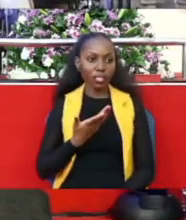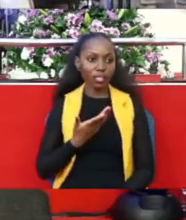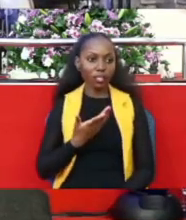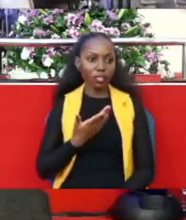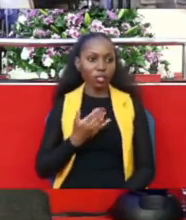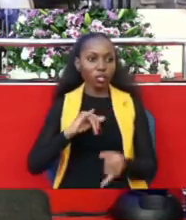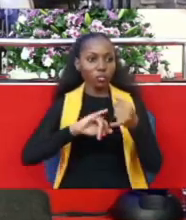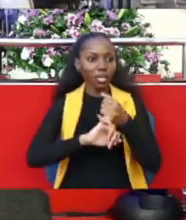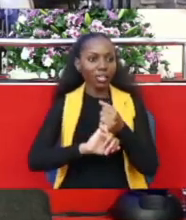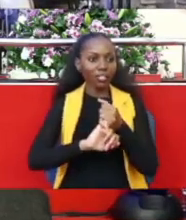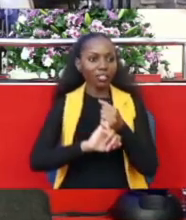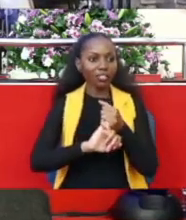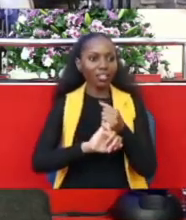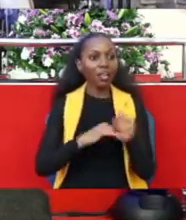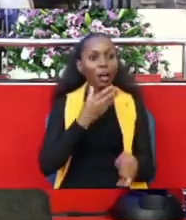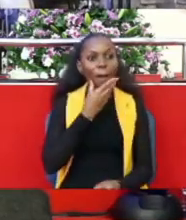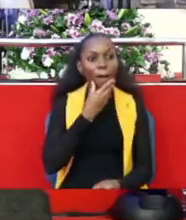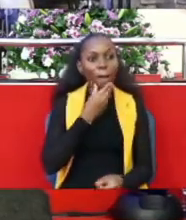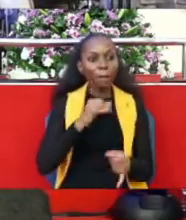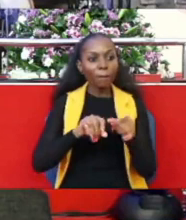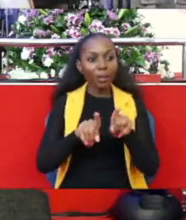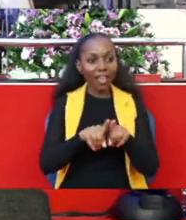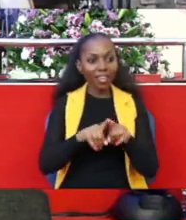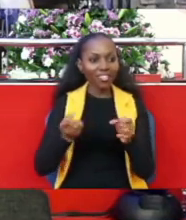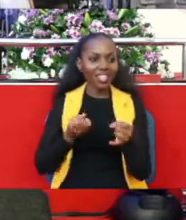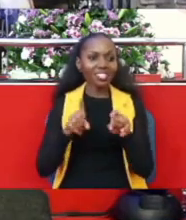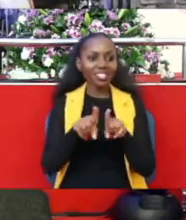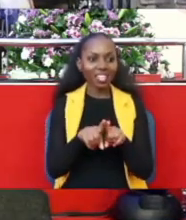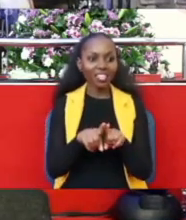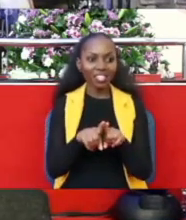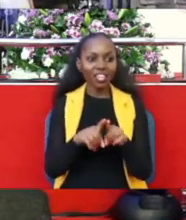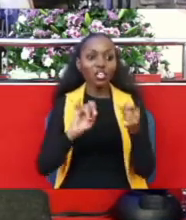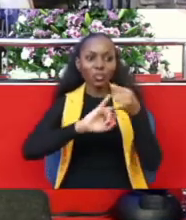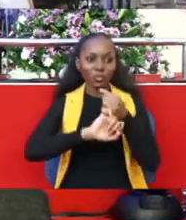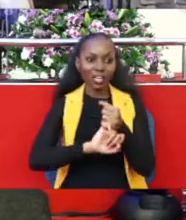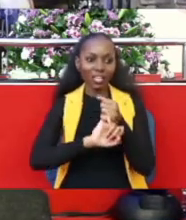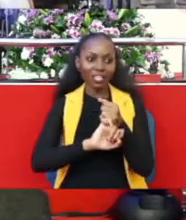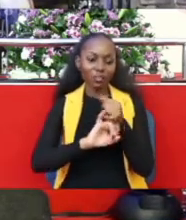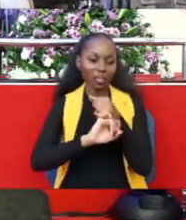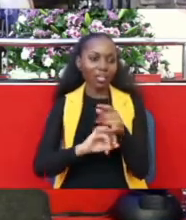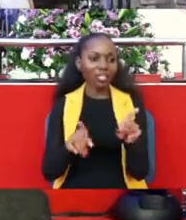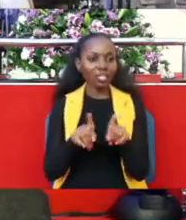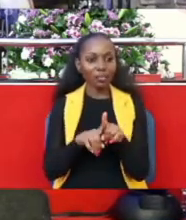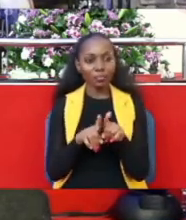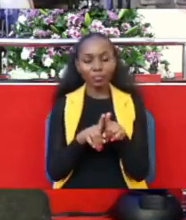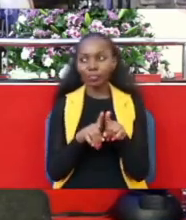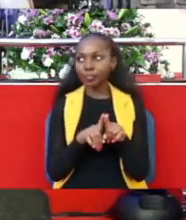And all of them, because I'd opened a door for them, all of them now were able to get married the right